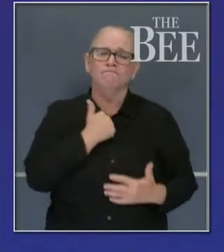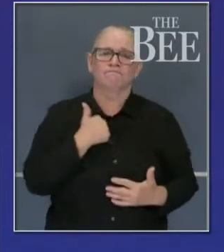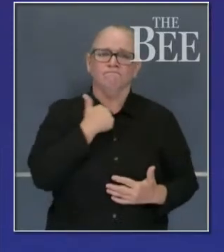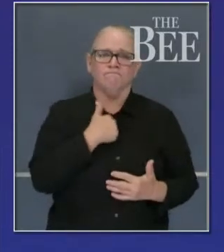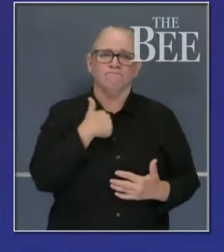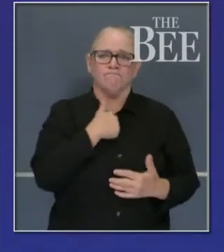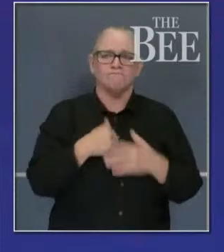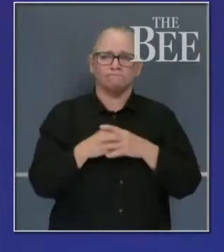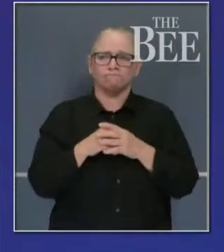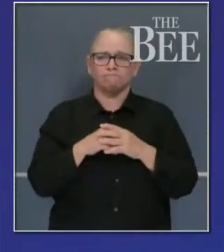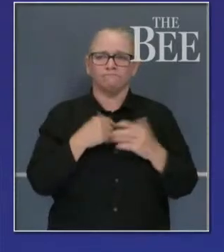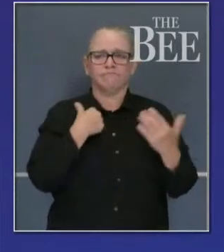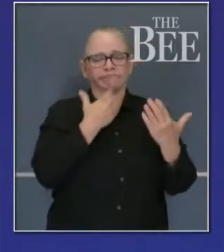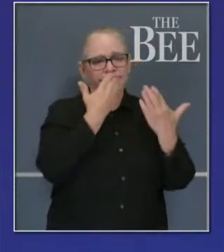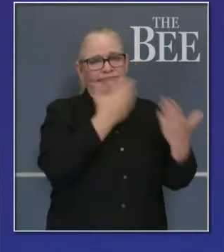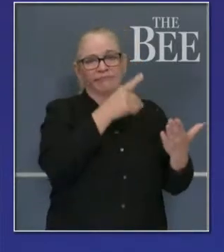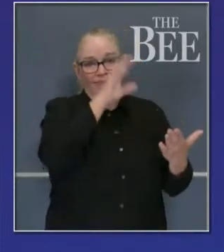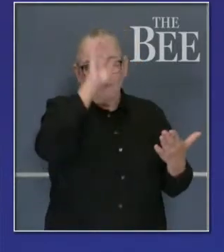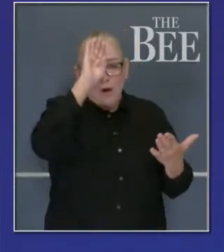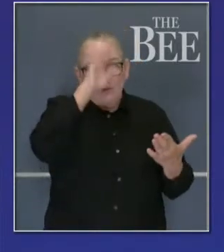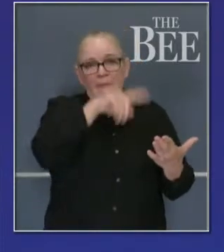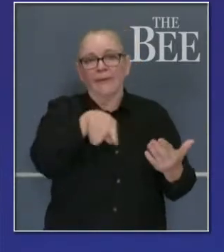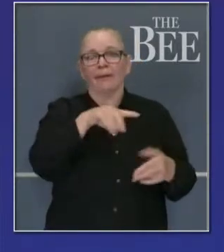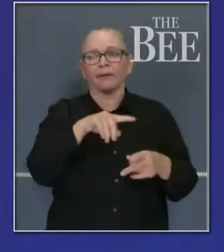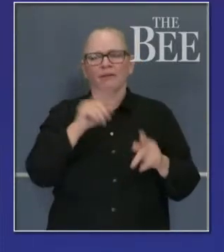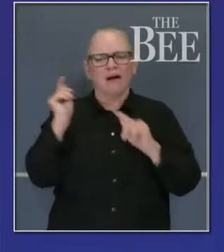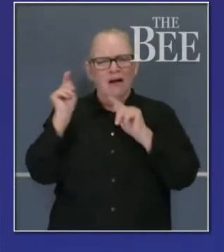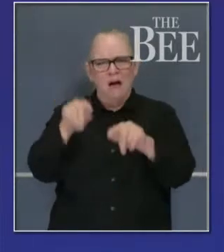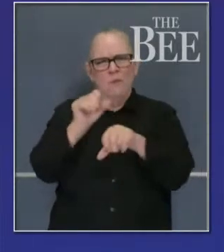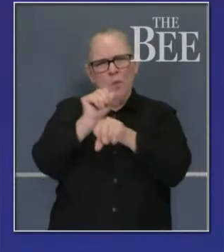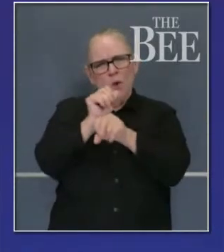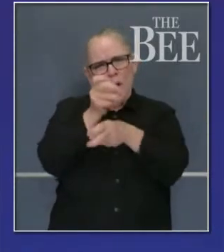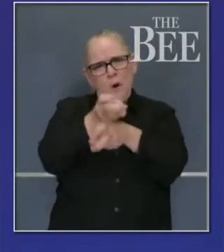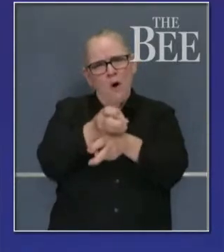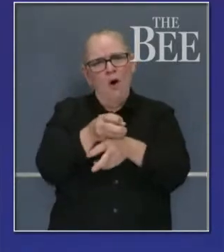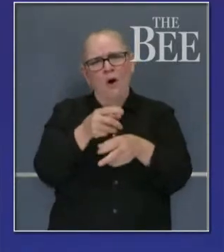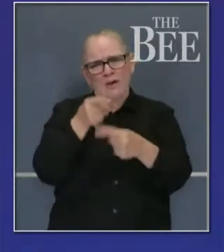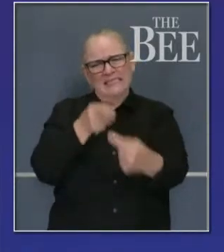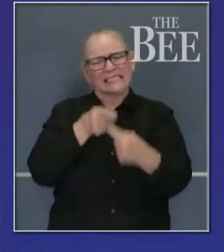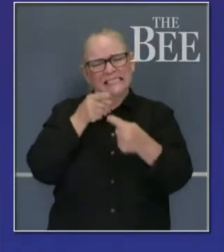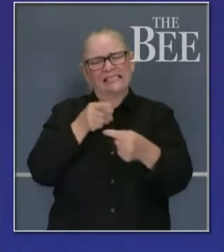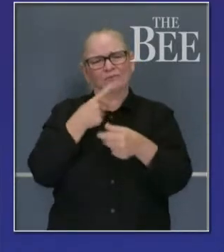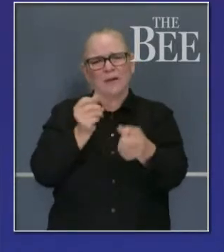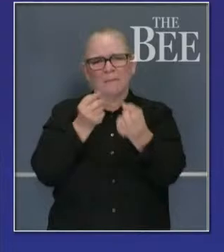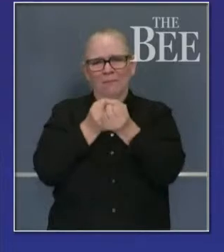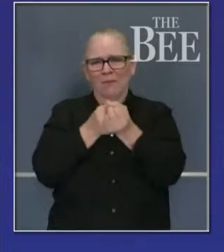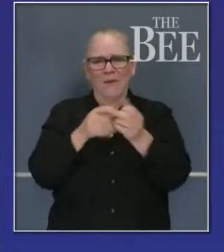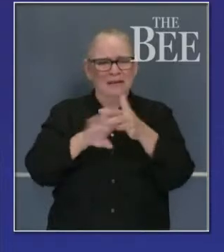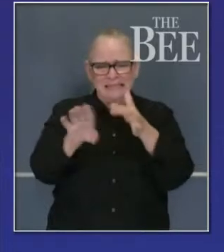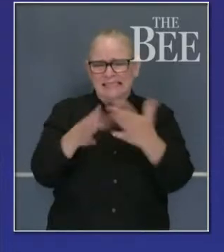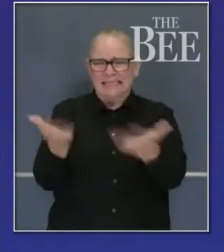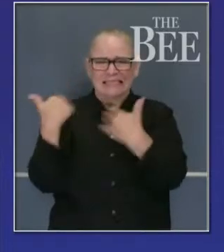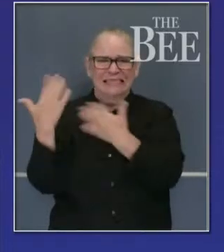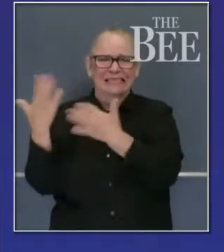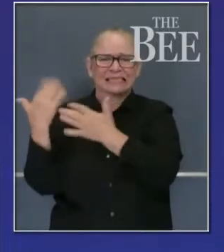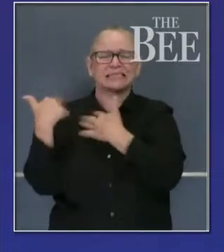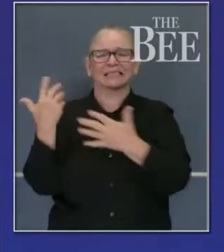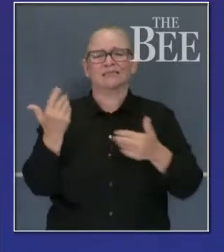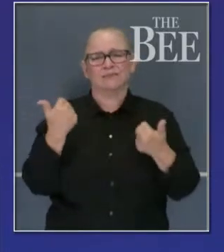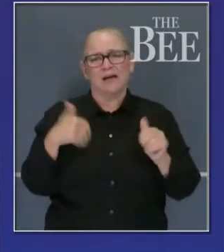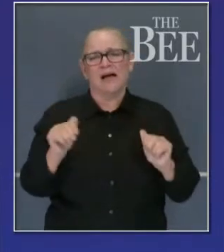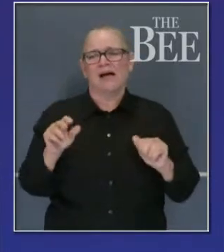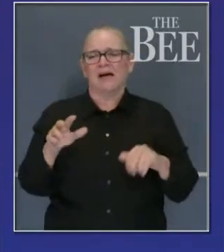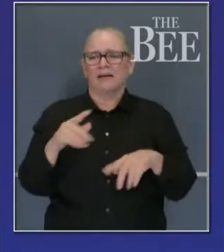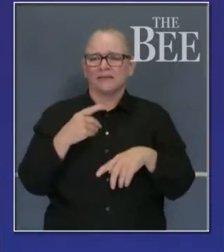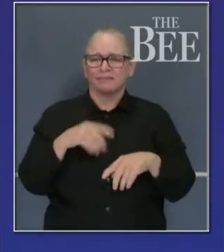first responders that have been out there doing their best to support evacuation efforts, to work with